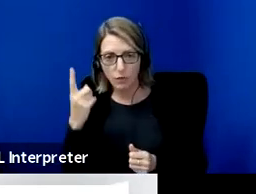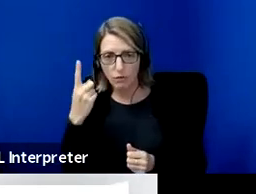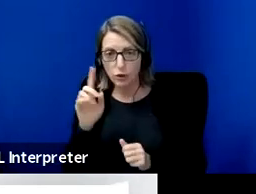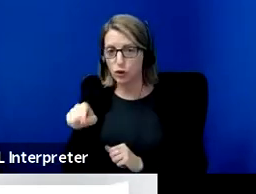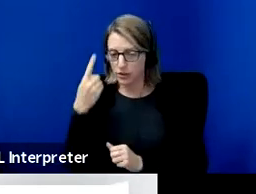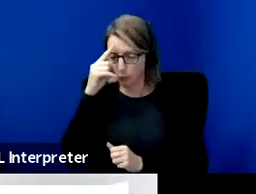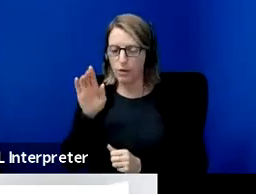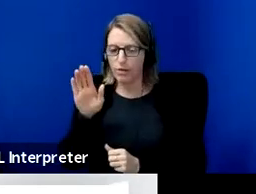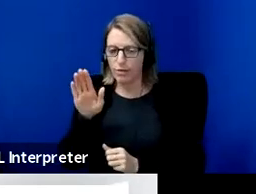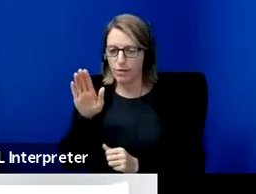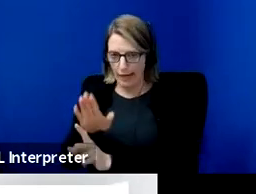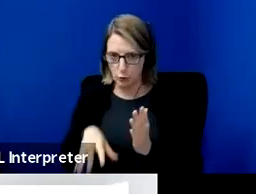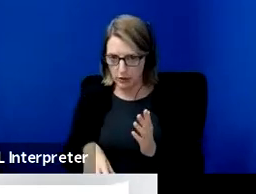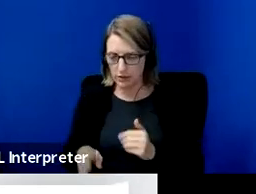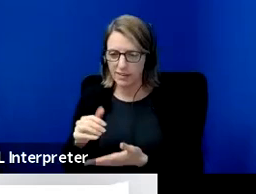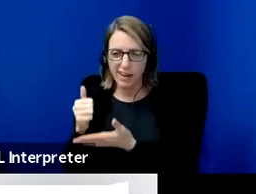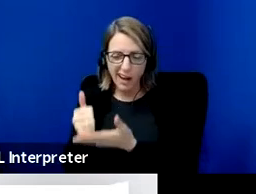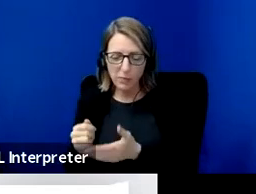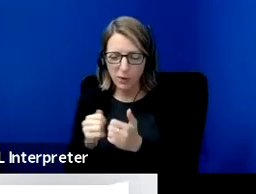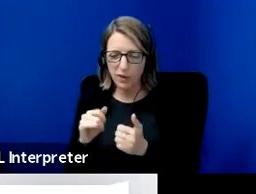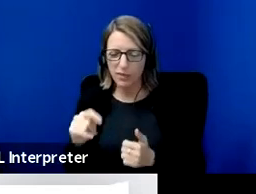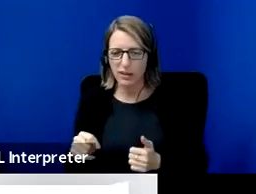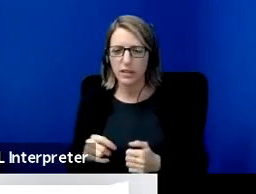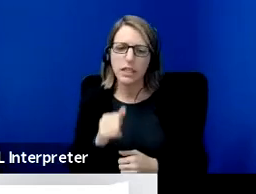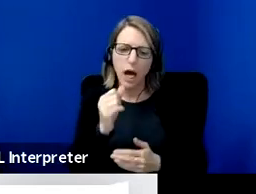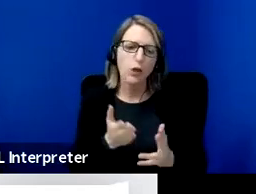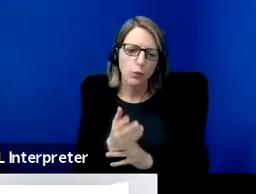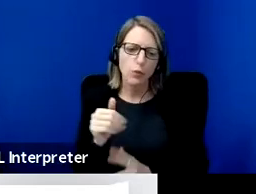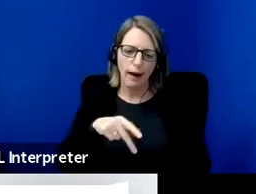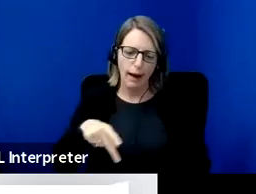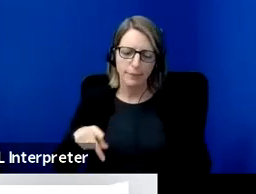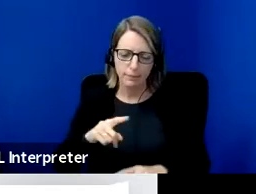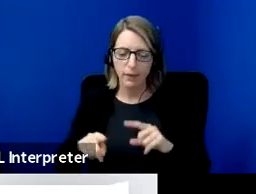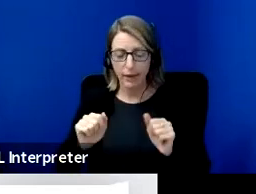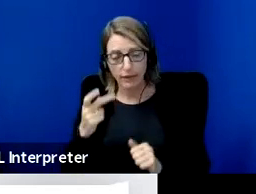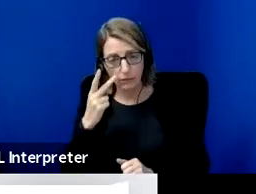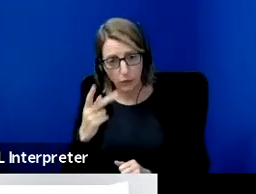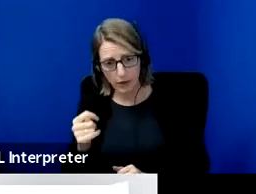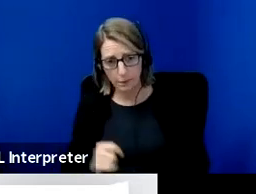and help them with it. Not through their app, but they could at least view it.